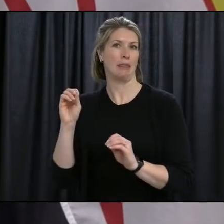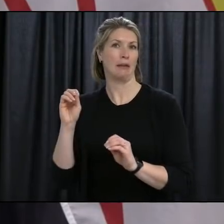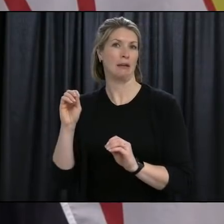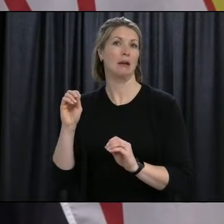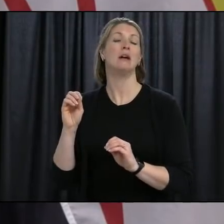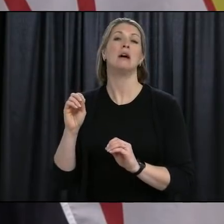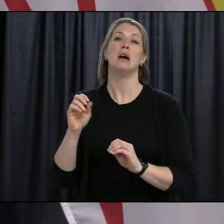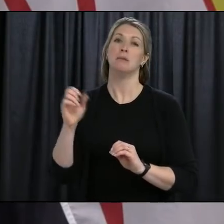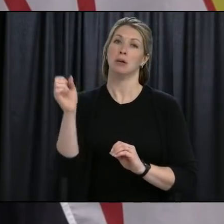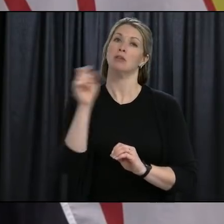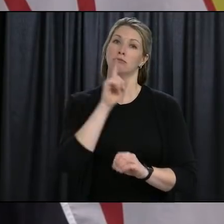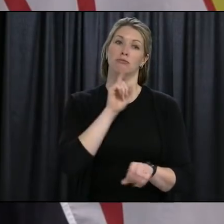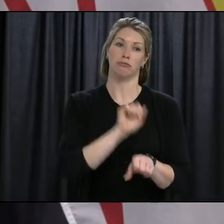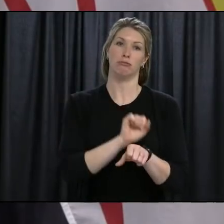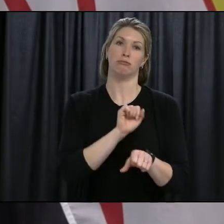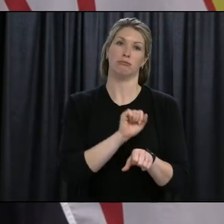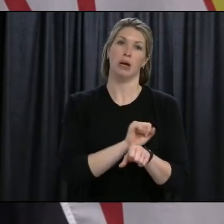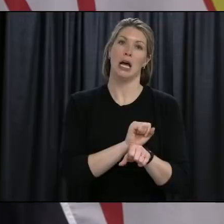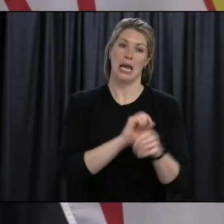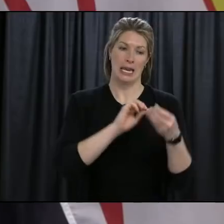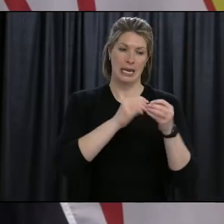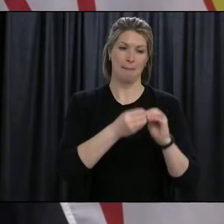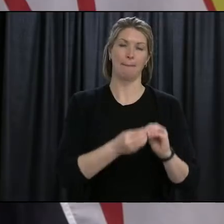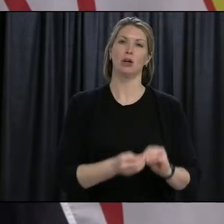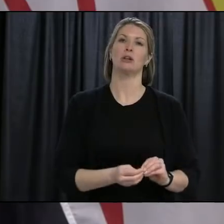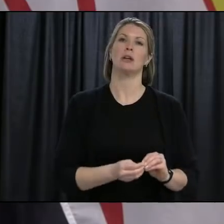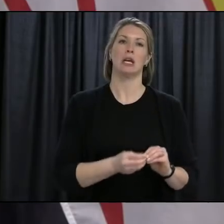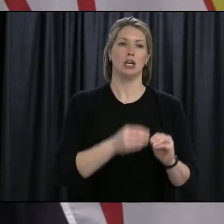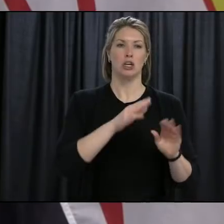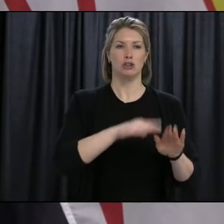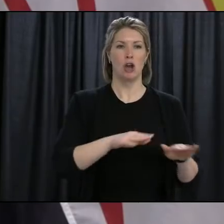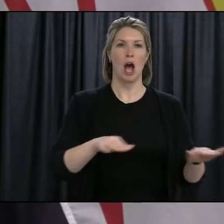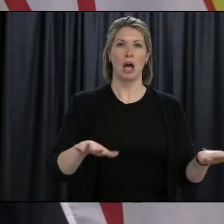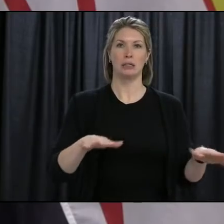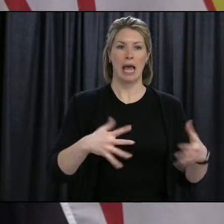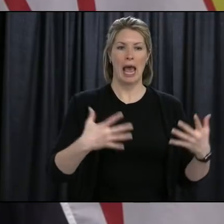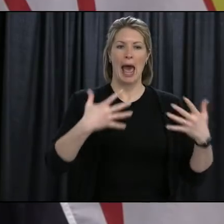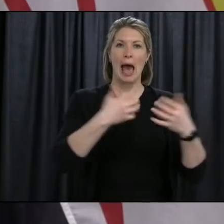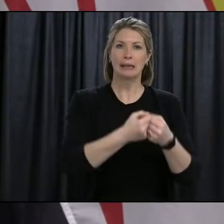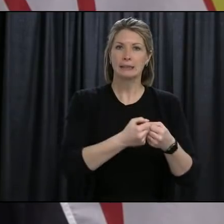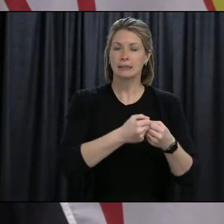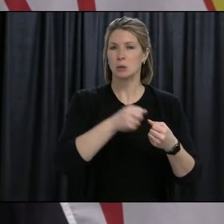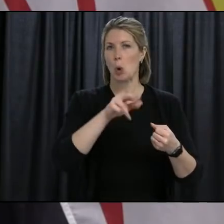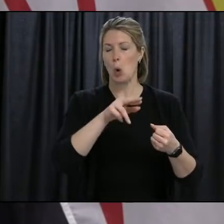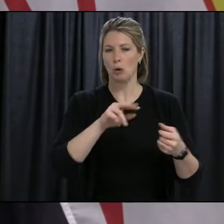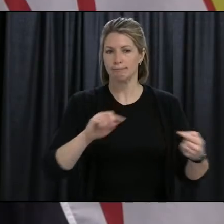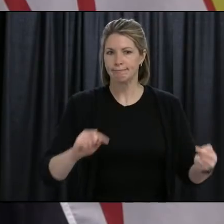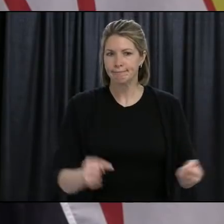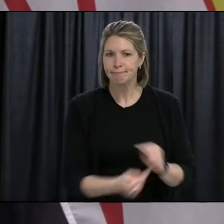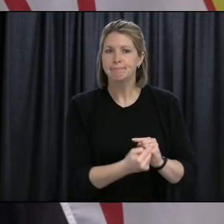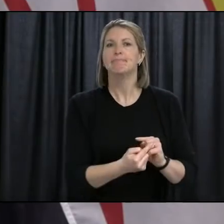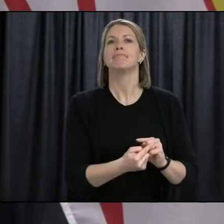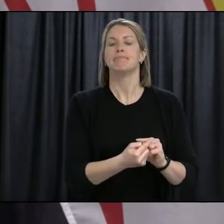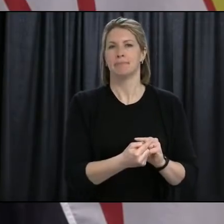childhood accidents. So if there was a sudden uptick that people were seeing, I'm sure we would hear about that, and that there would